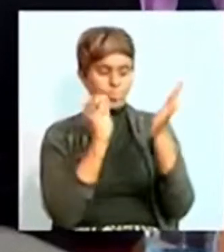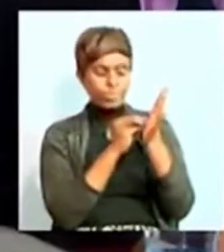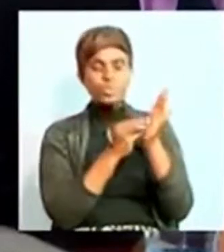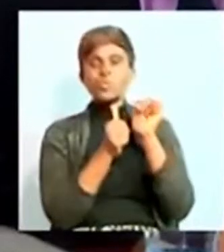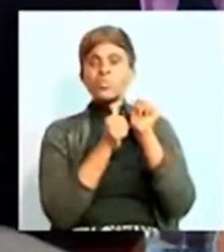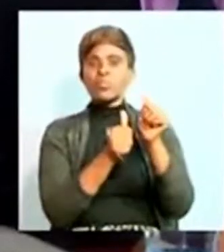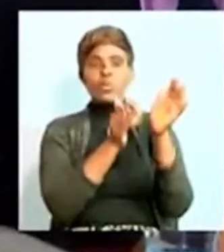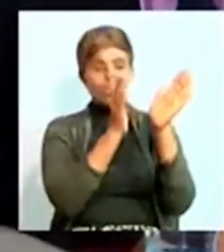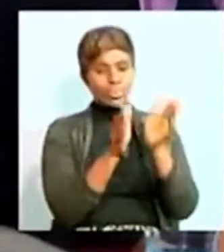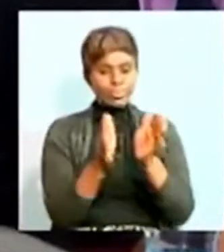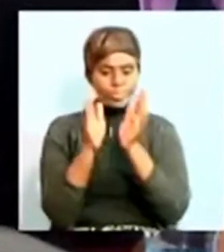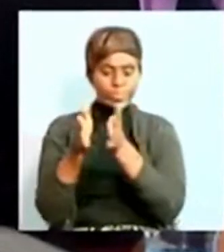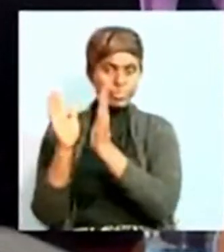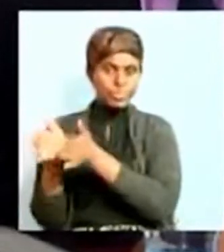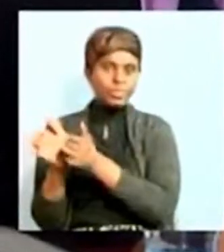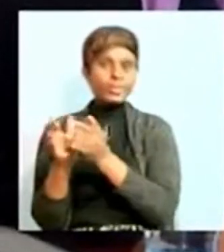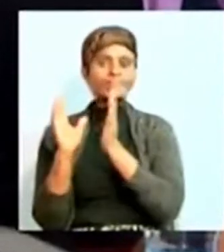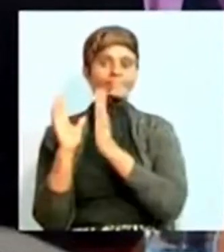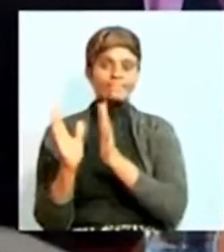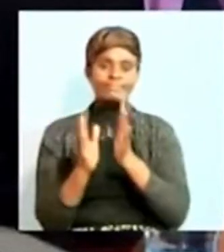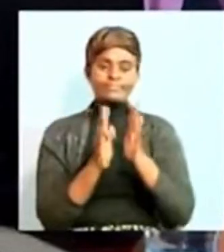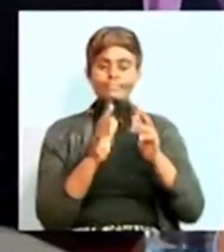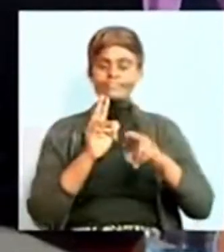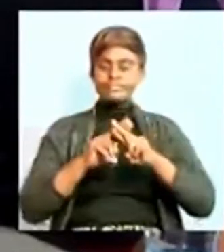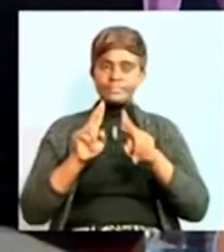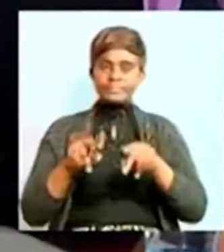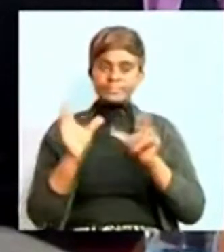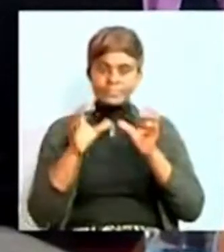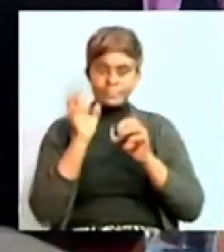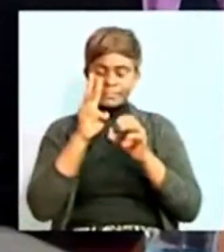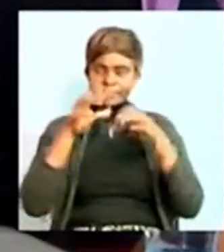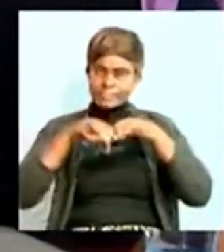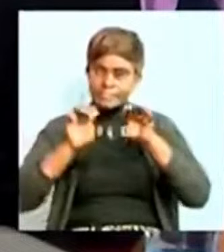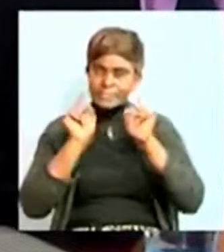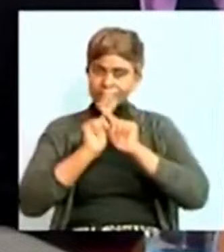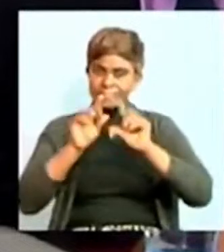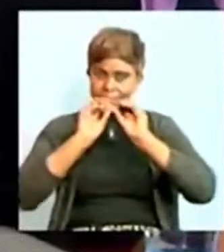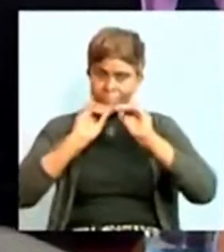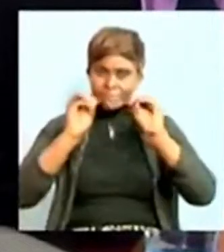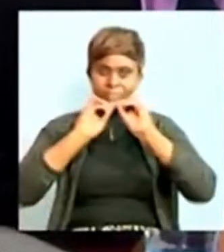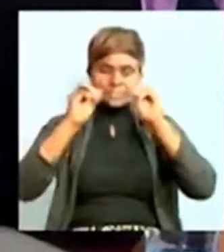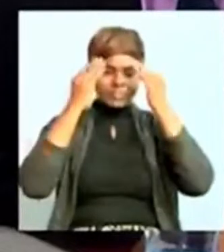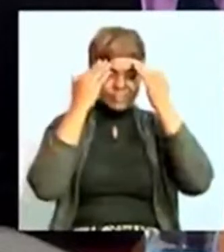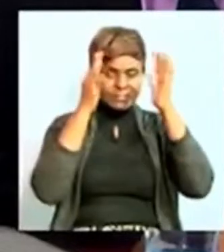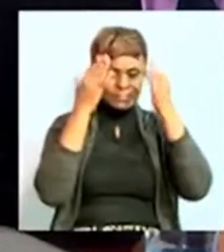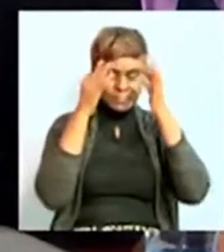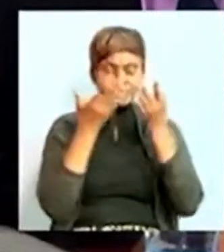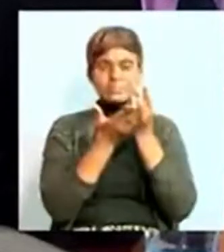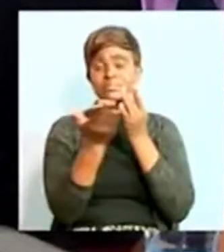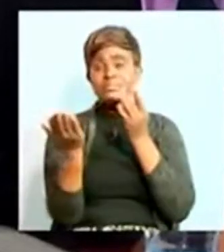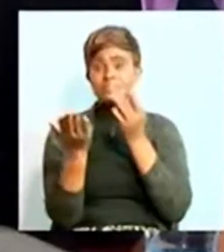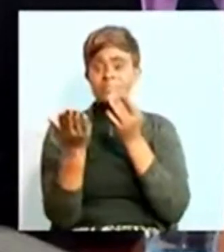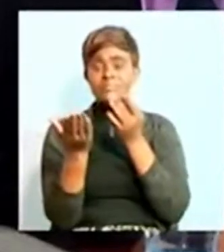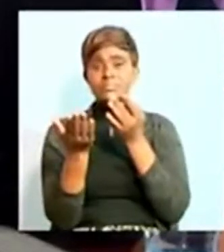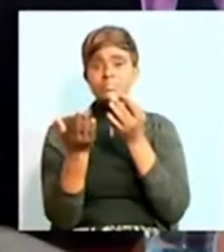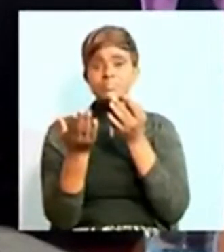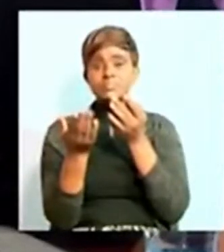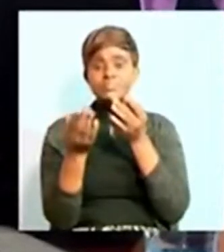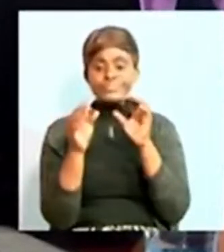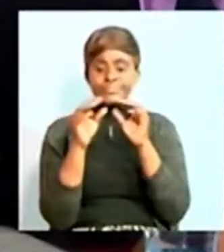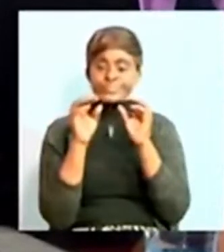accordingly. On remedial measures, Chair, the Council will continue to sensitize. We continue with